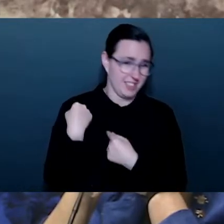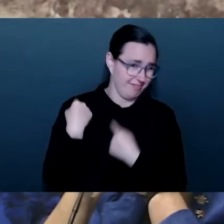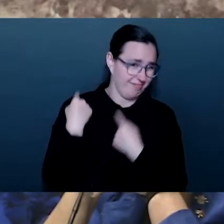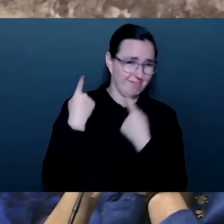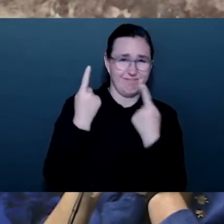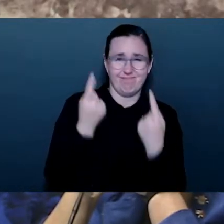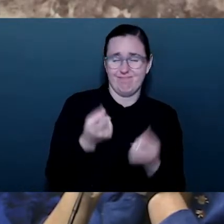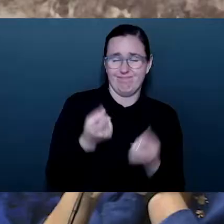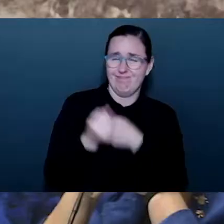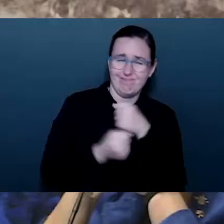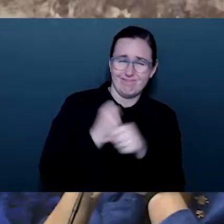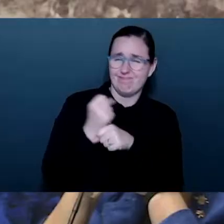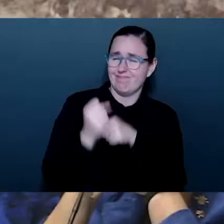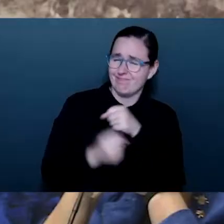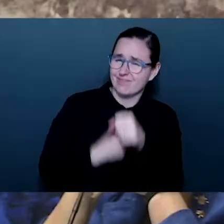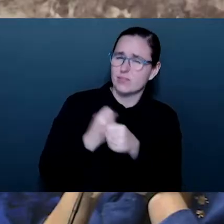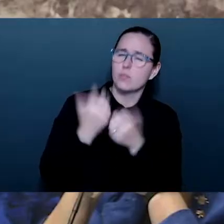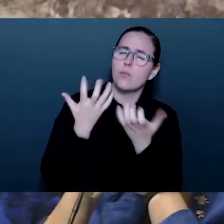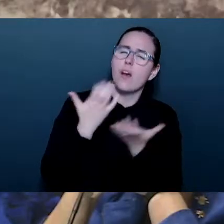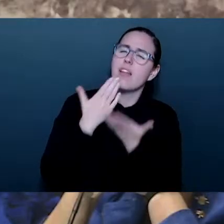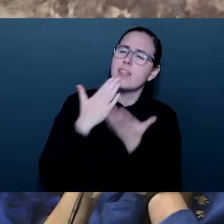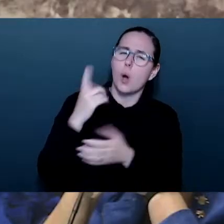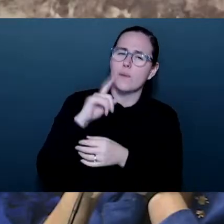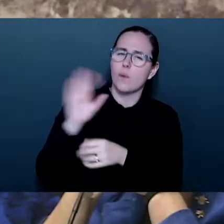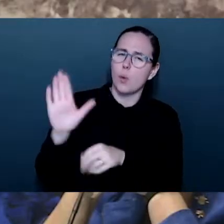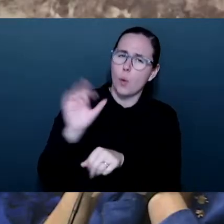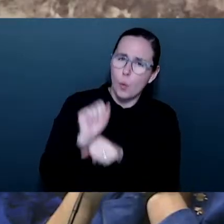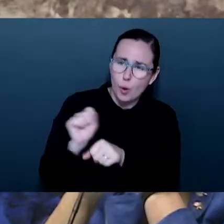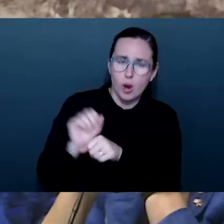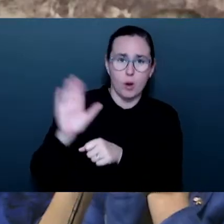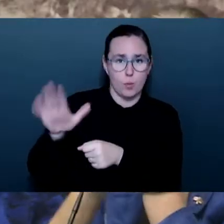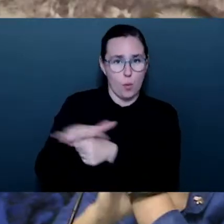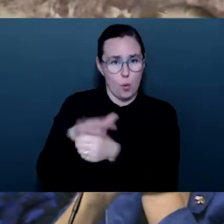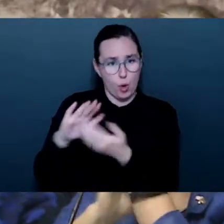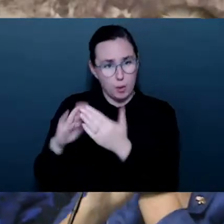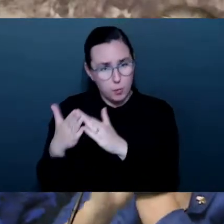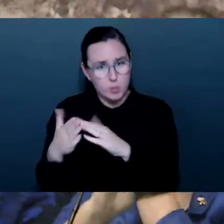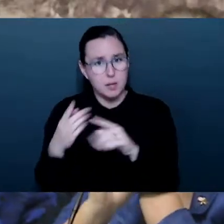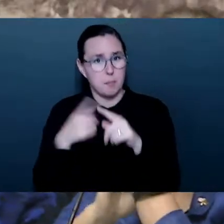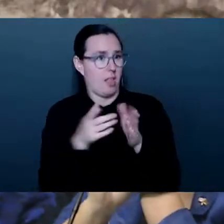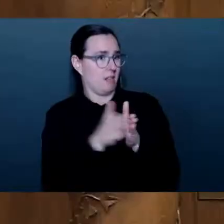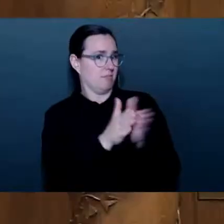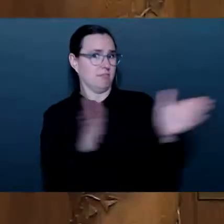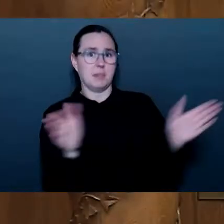also for the BC Association for Child Development and Intervention.